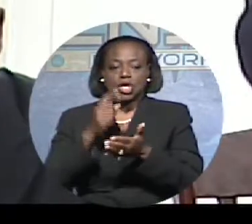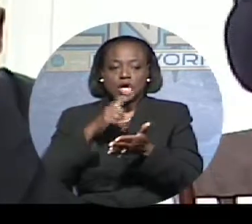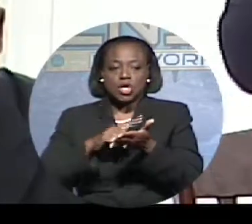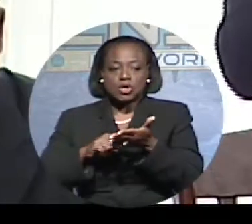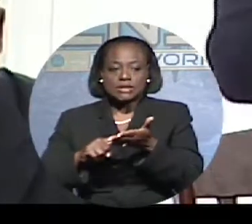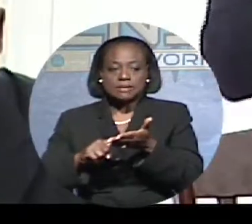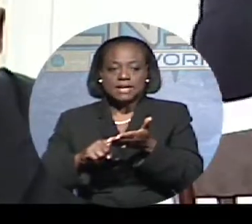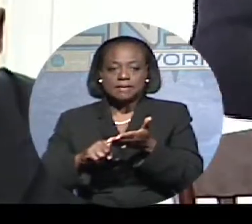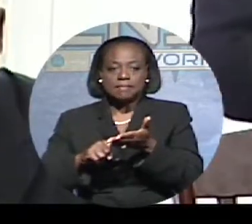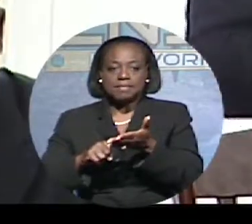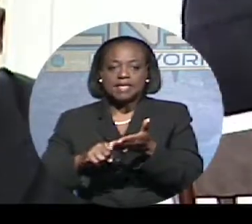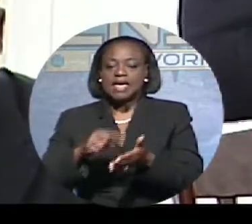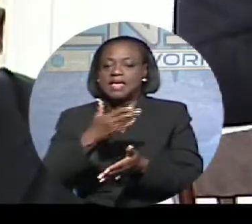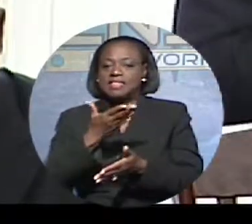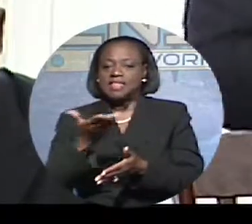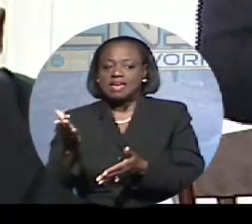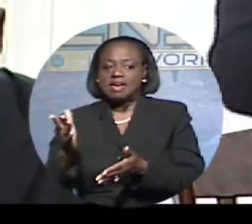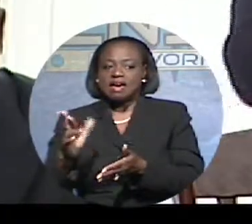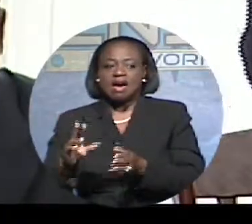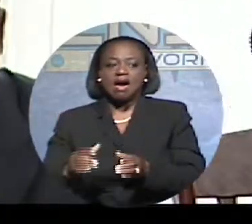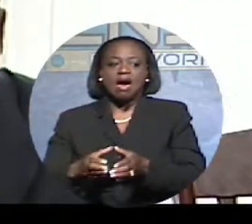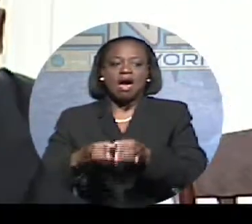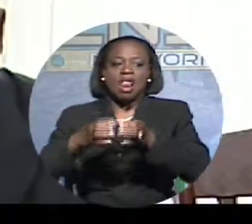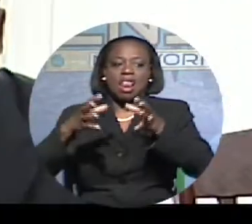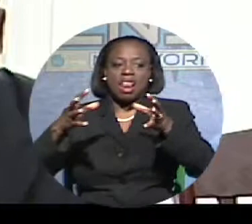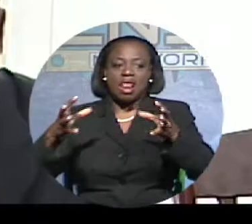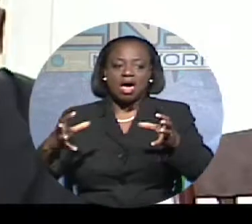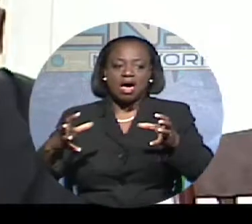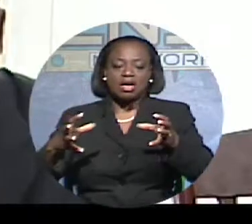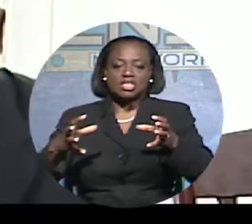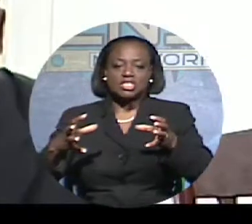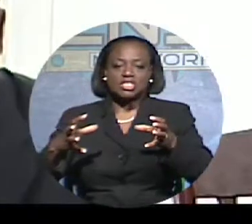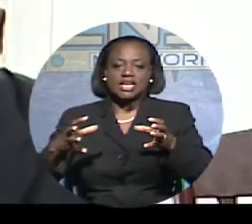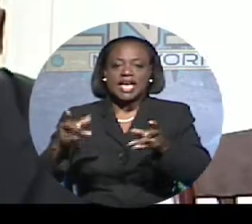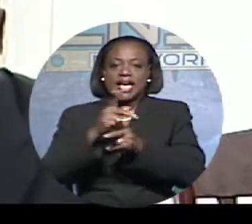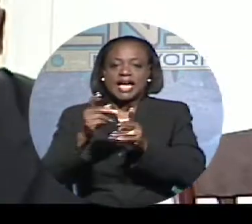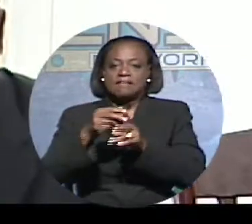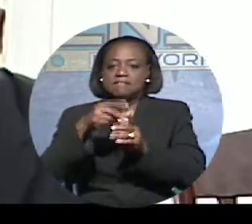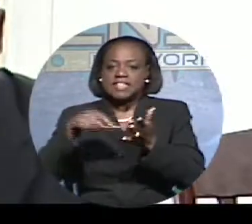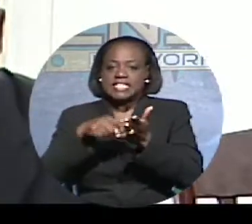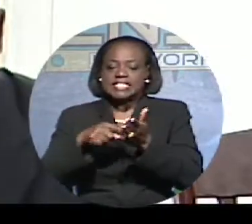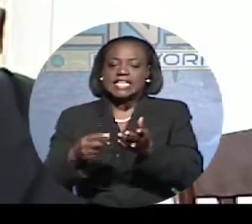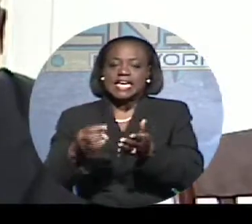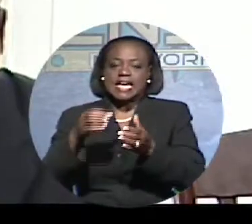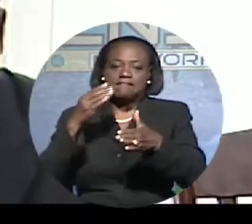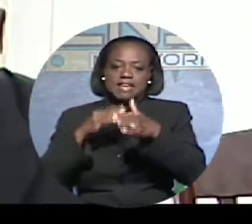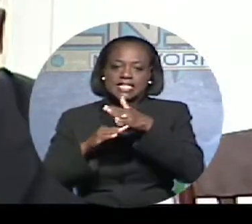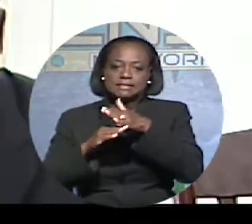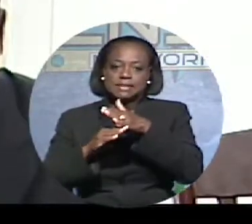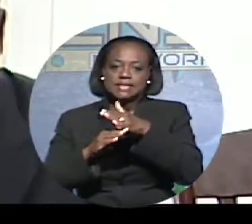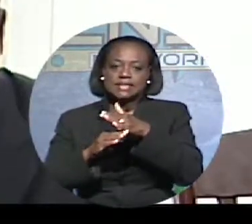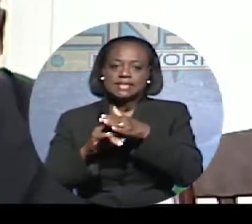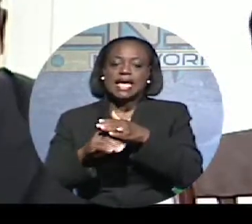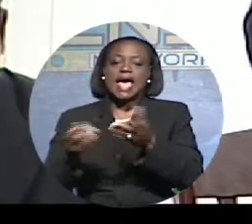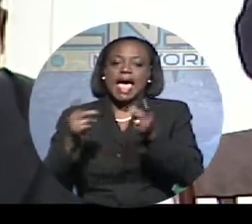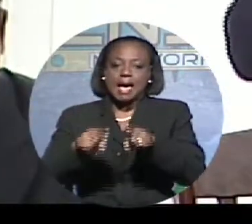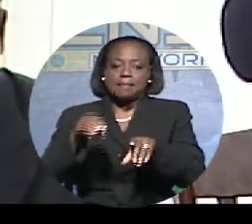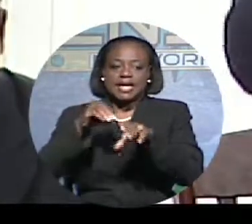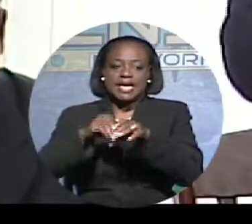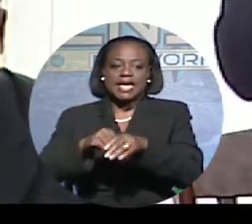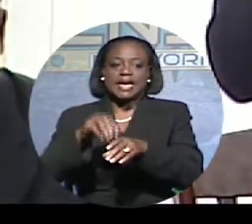Noticeably, there are large volumes of these types of investments happening in Abaco. Speaker, if you were to take a boat